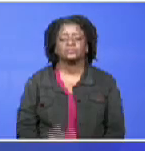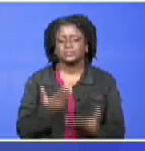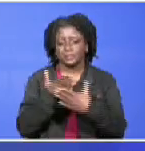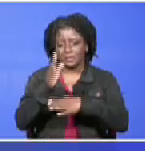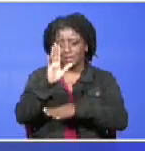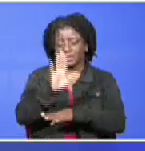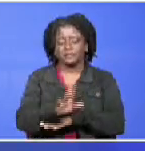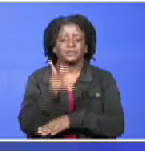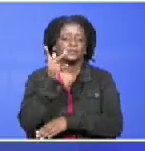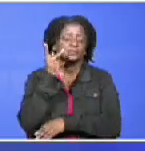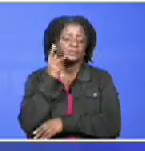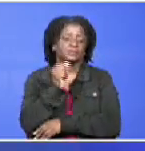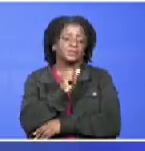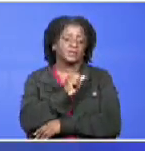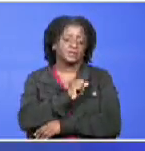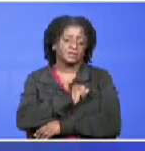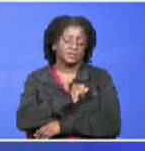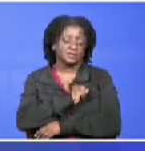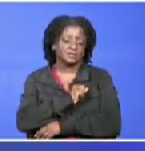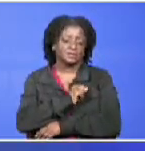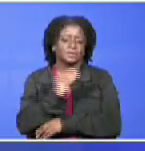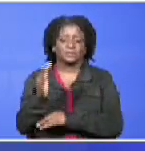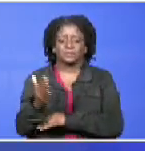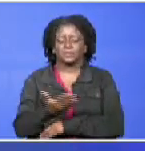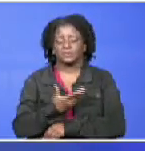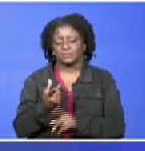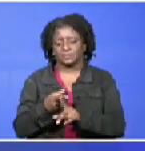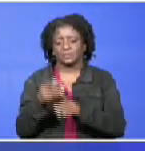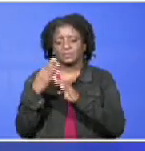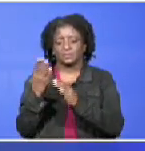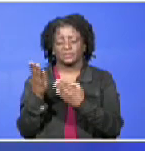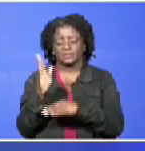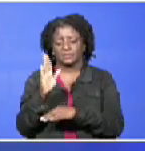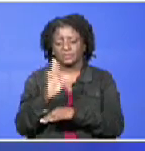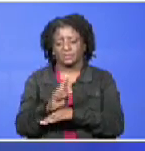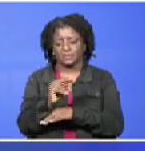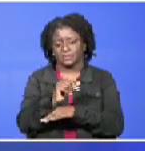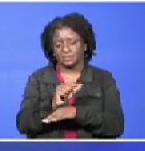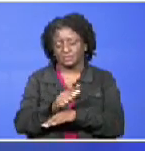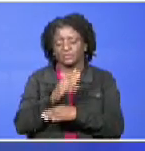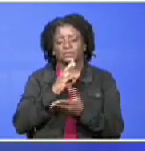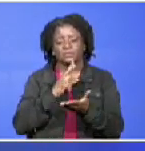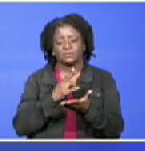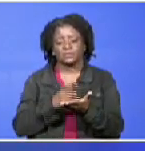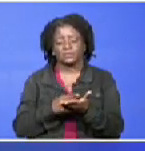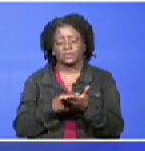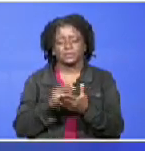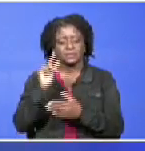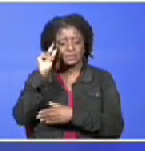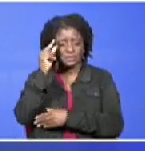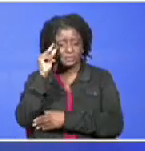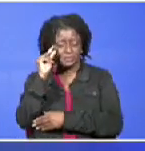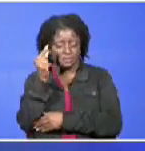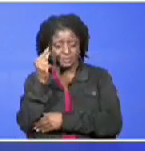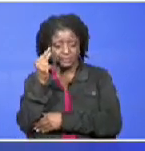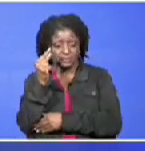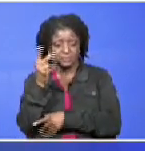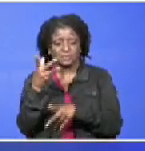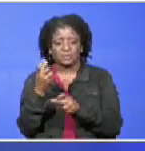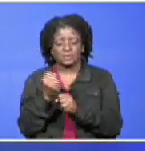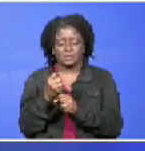Good evening, everyone. I'm Keisha Adderley, and welcome to the Bahamas Tonight, the National Report. Topping the news tonight, the government has